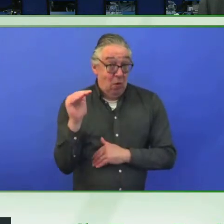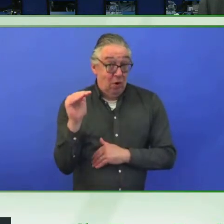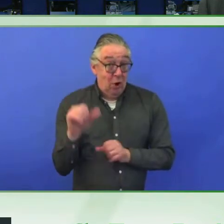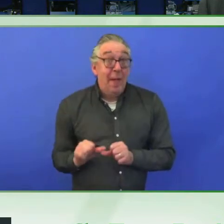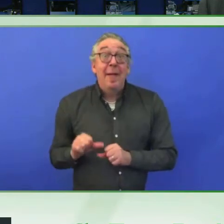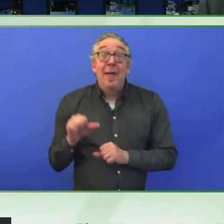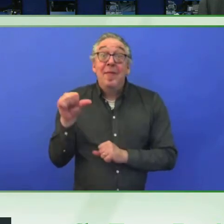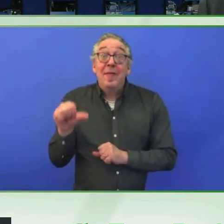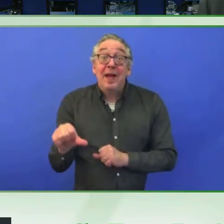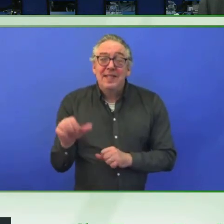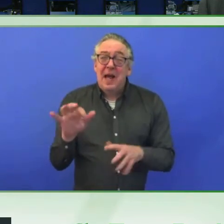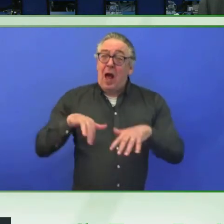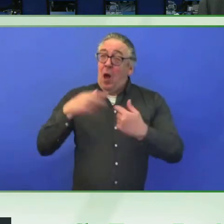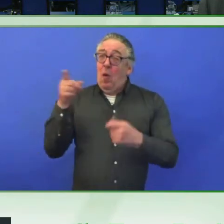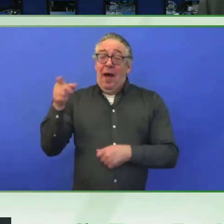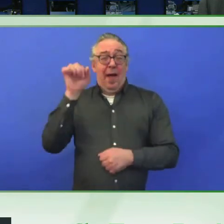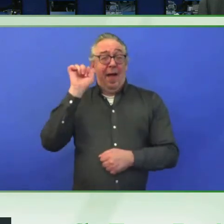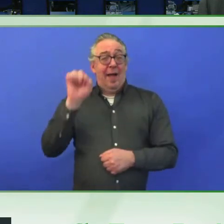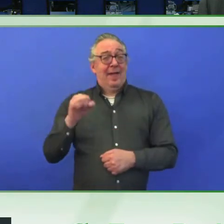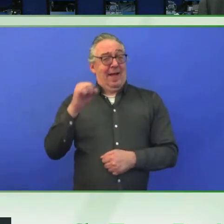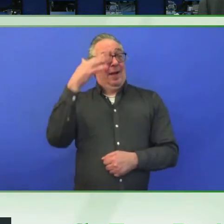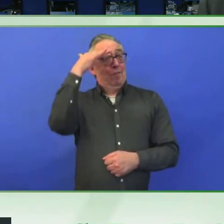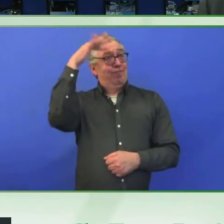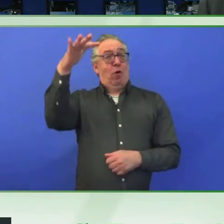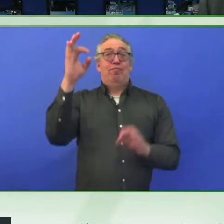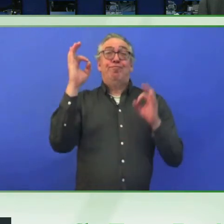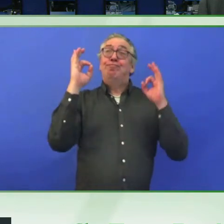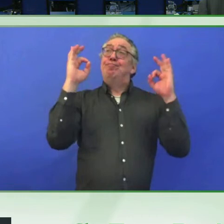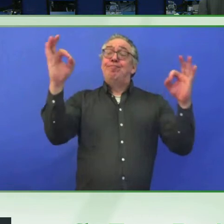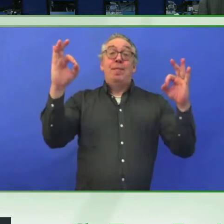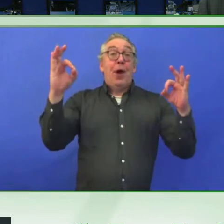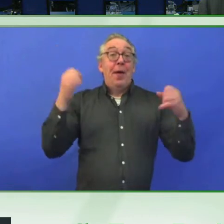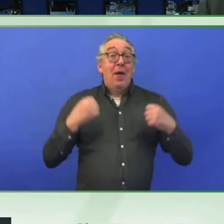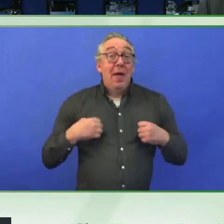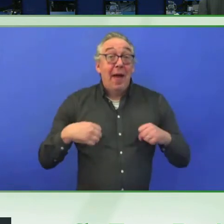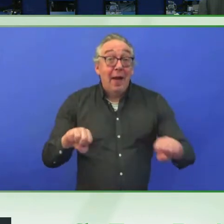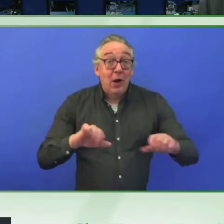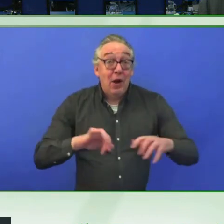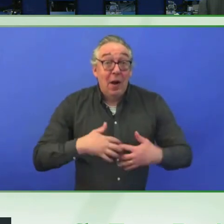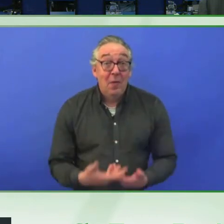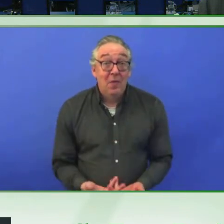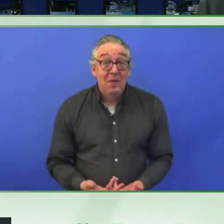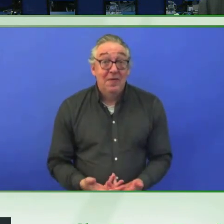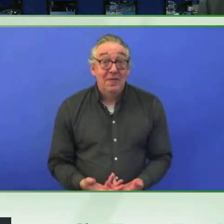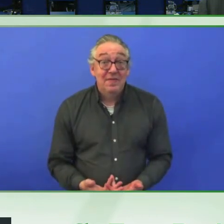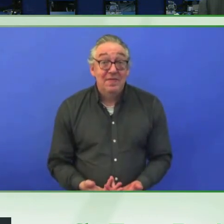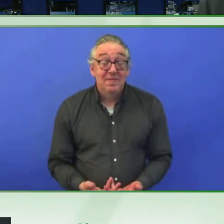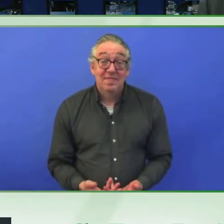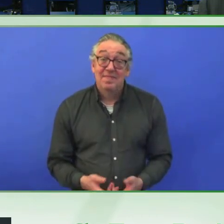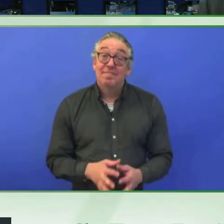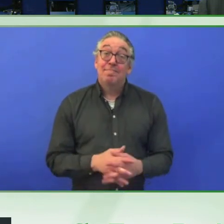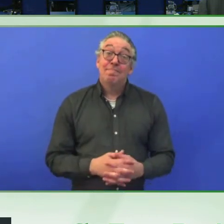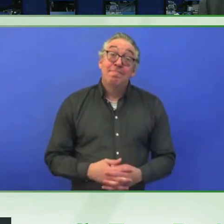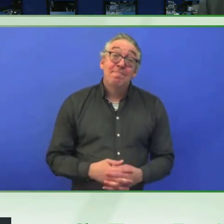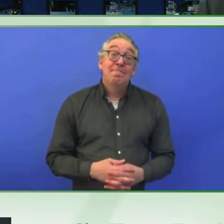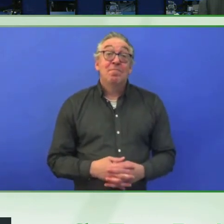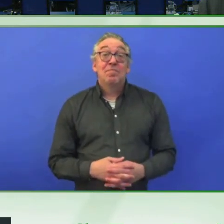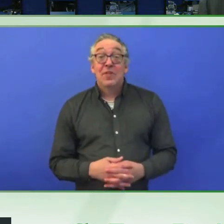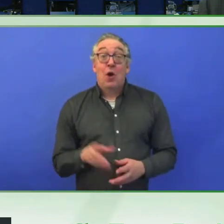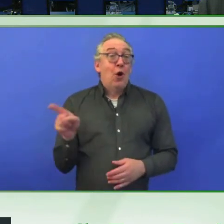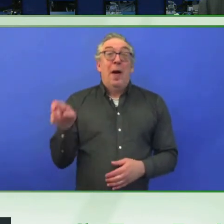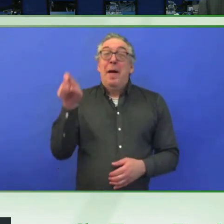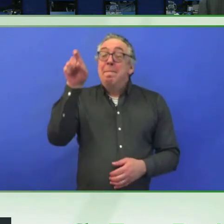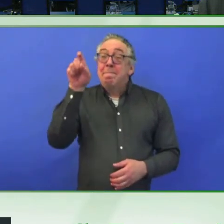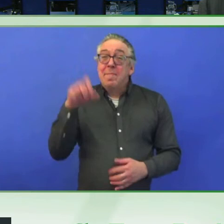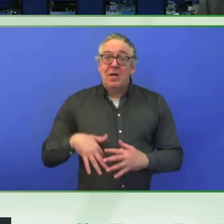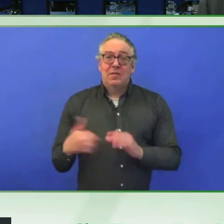can scale at an organization level? And that requires, programmatic approach in order